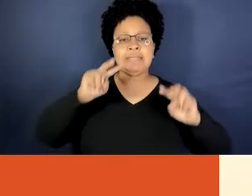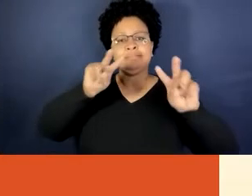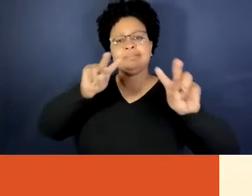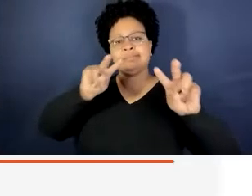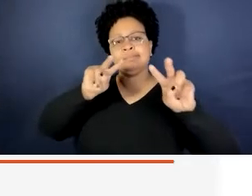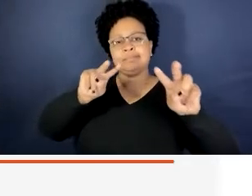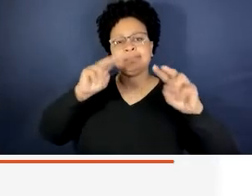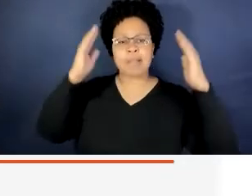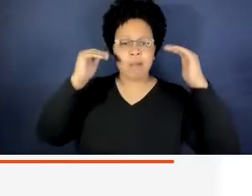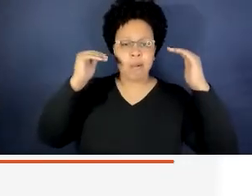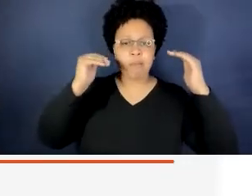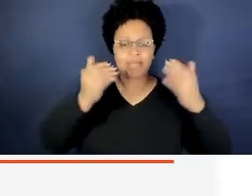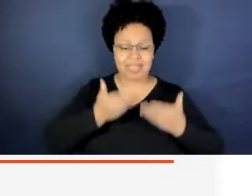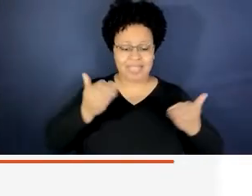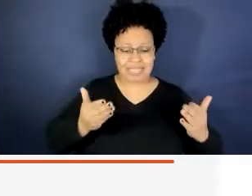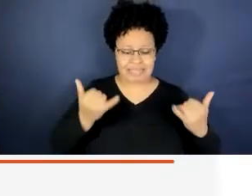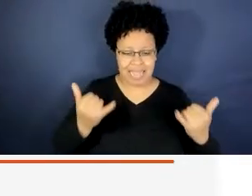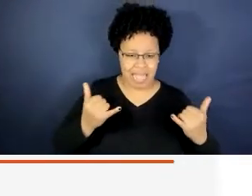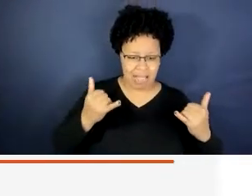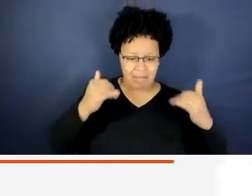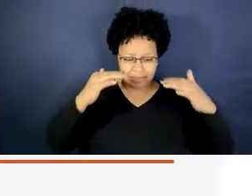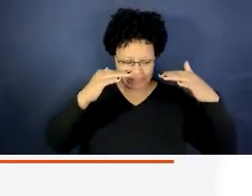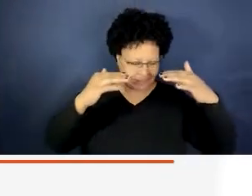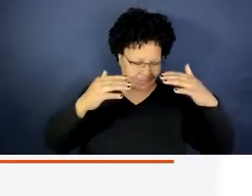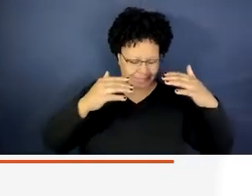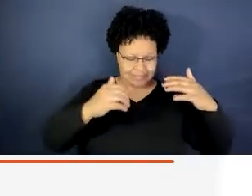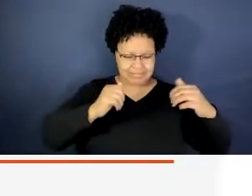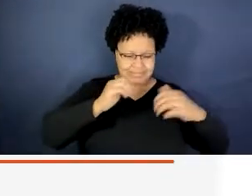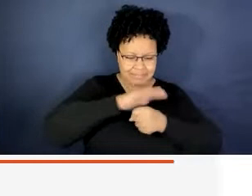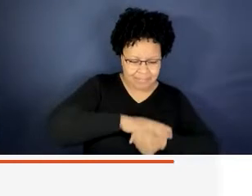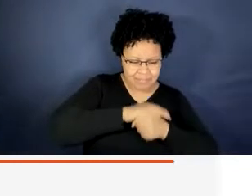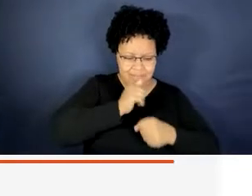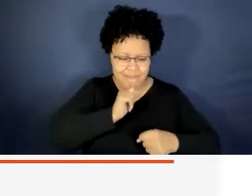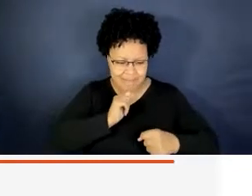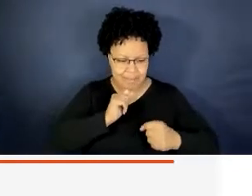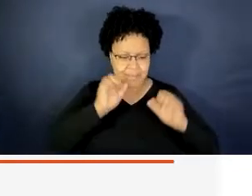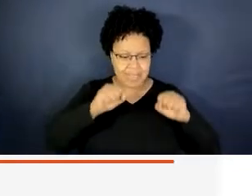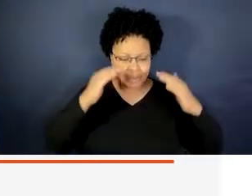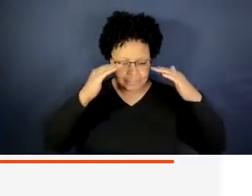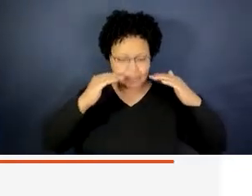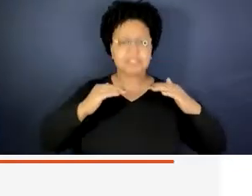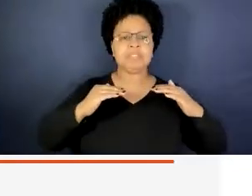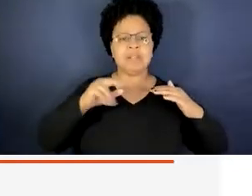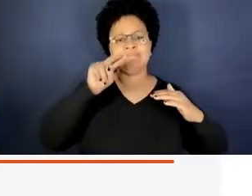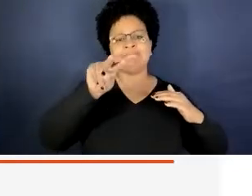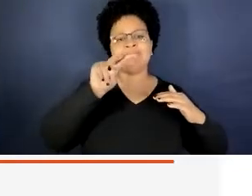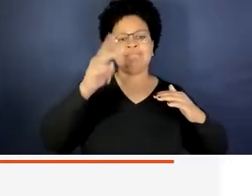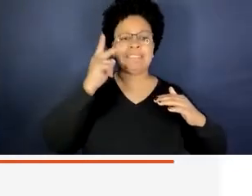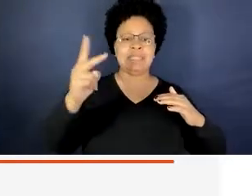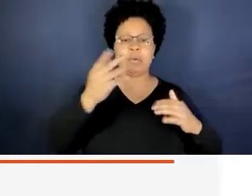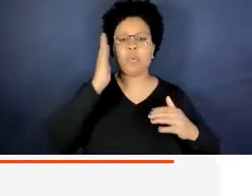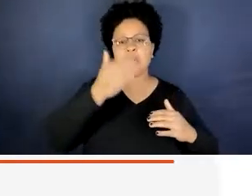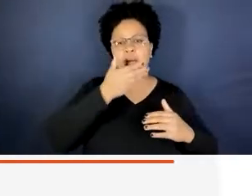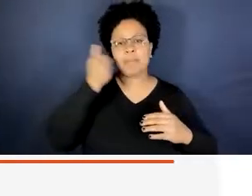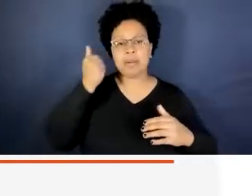get better than where you are right now. So in my closing is that, are you a thermometer or are you a thermostat?